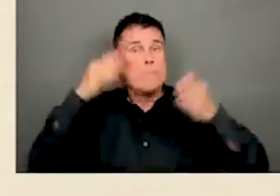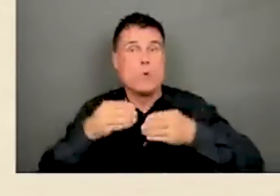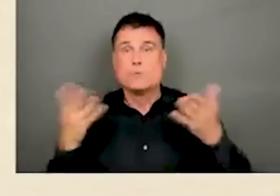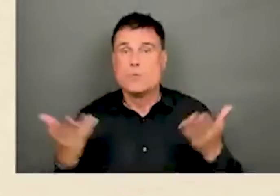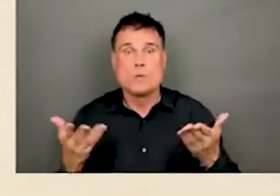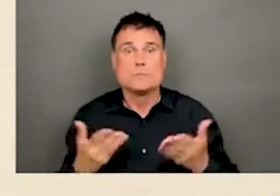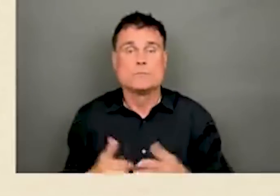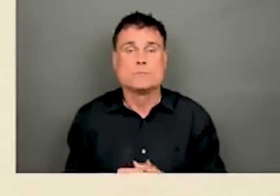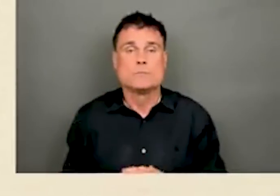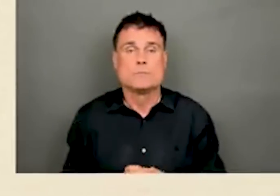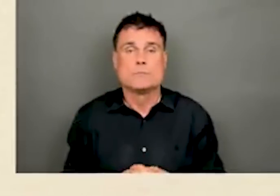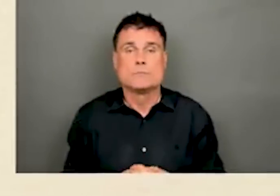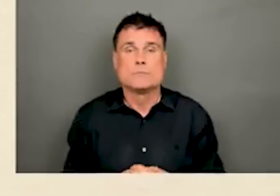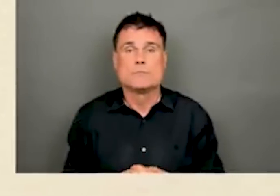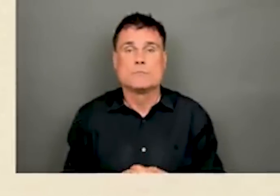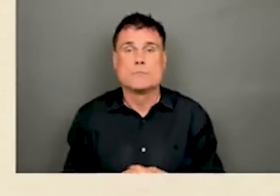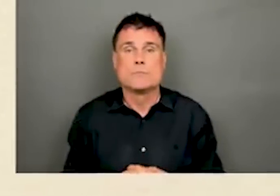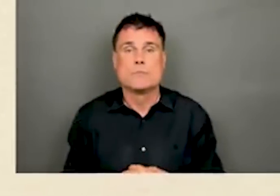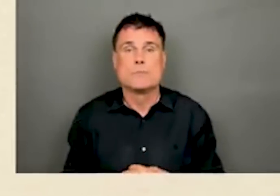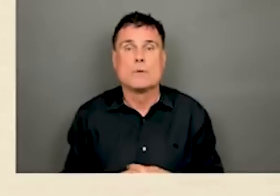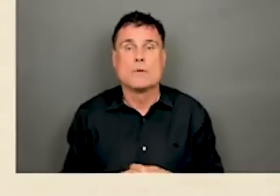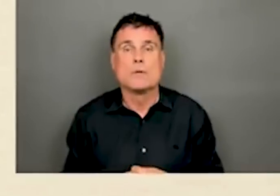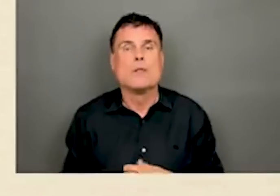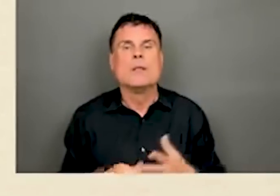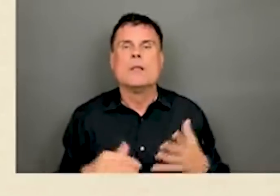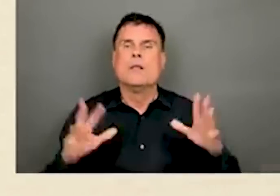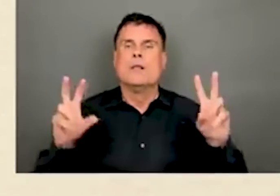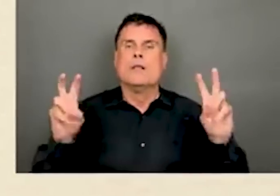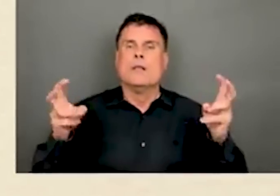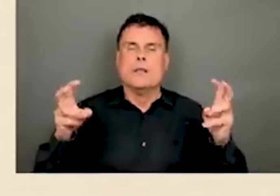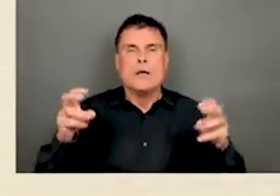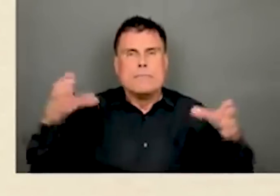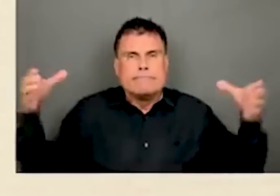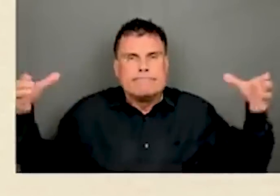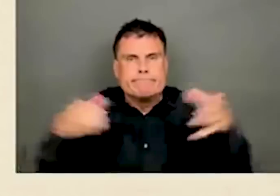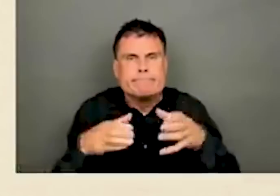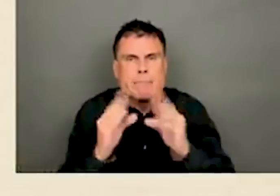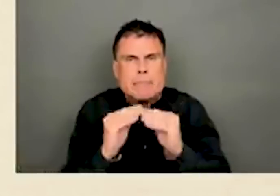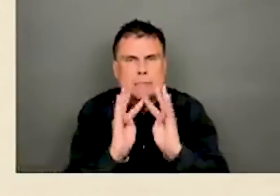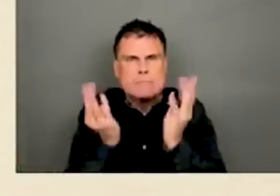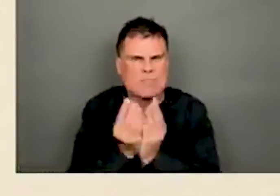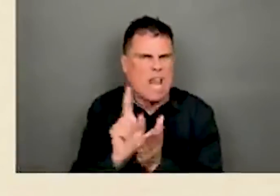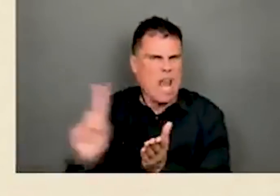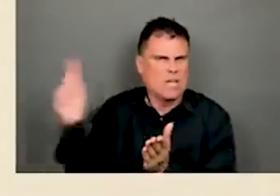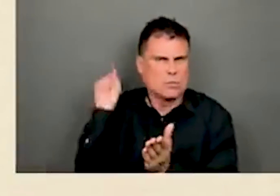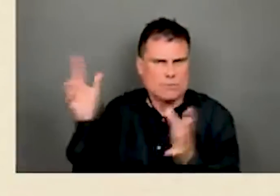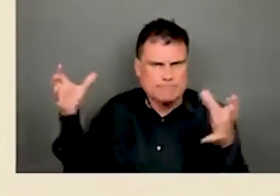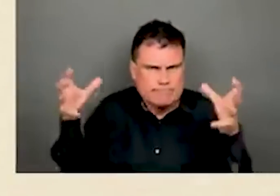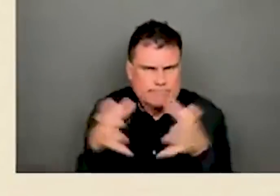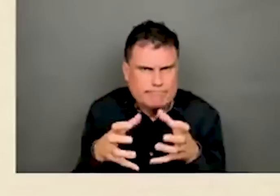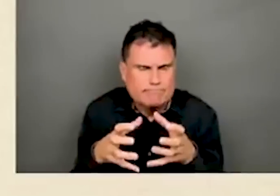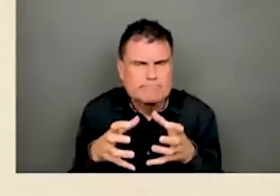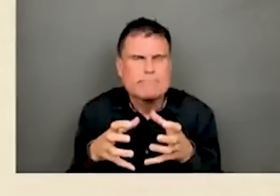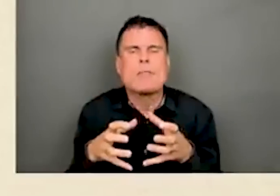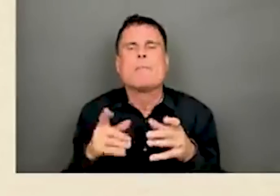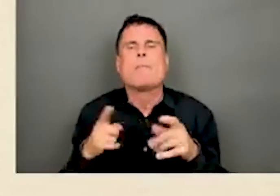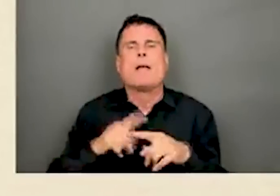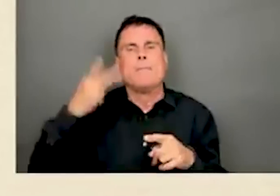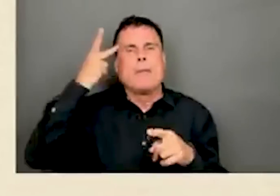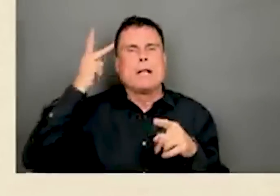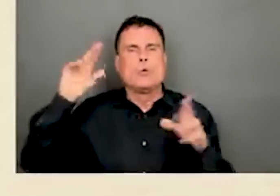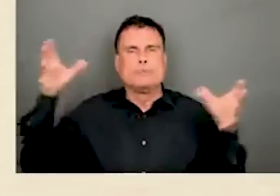come out of our cabinet retreat. Our caucus met, as I said, last week. These issues I've been talking about them in my